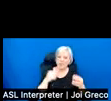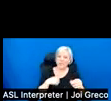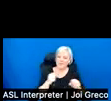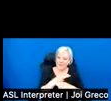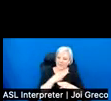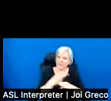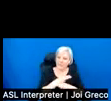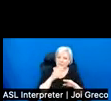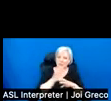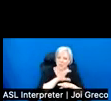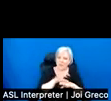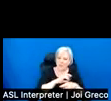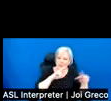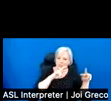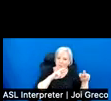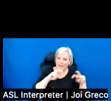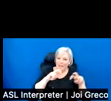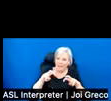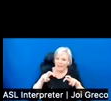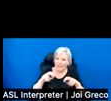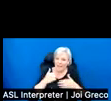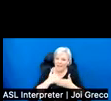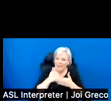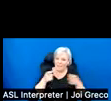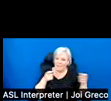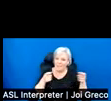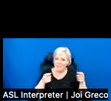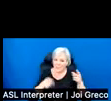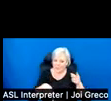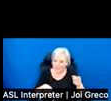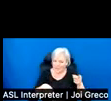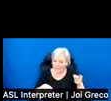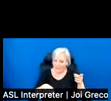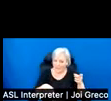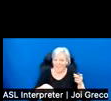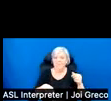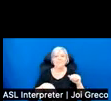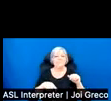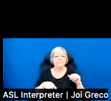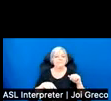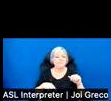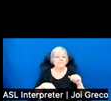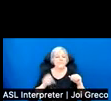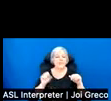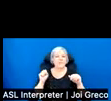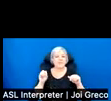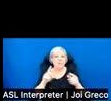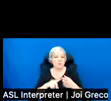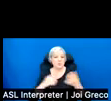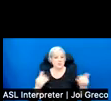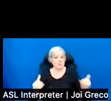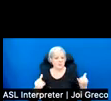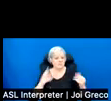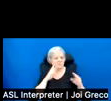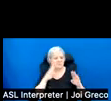to analyze these signals and then help us control one of these systems that we talked about. So up until now, I've been focused